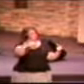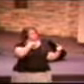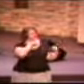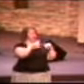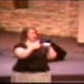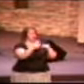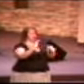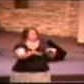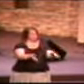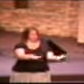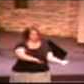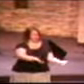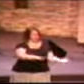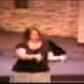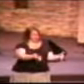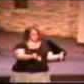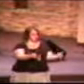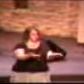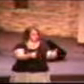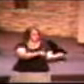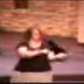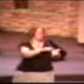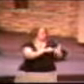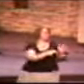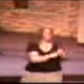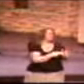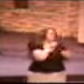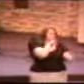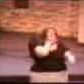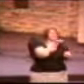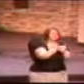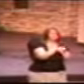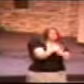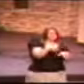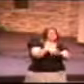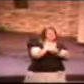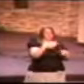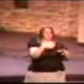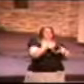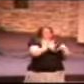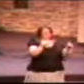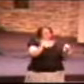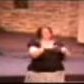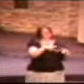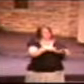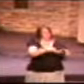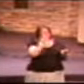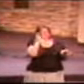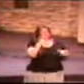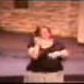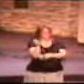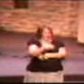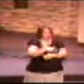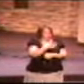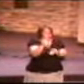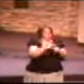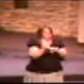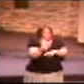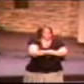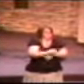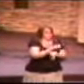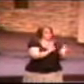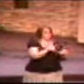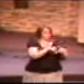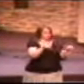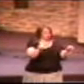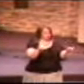that's what baptism is this is not a guarantee of a get out of hell free card this is about a new way of living and guess what